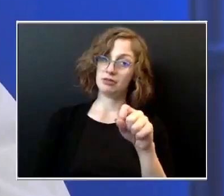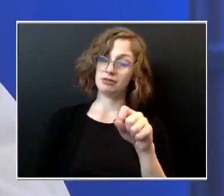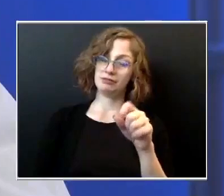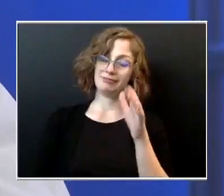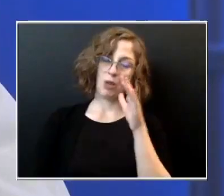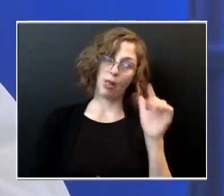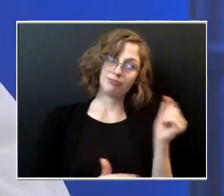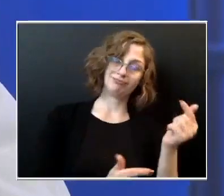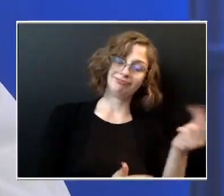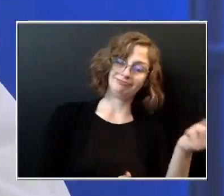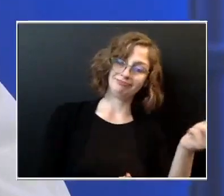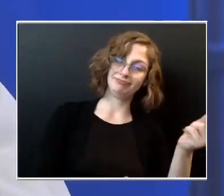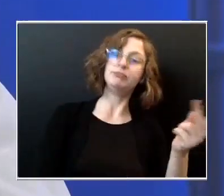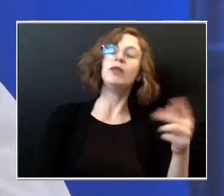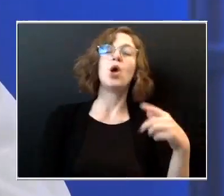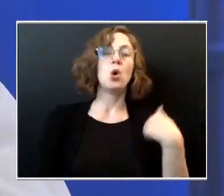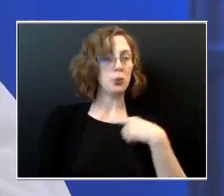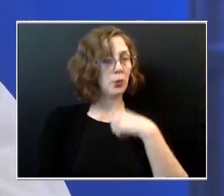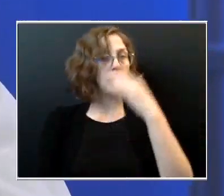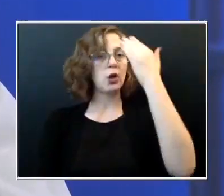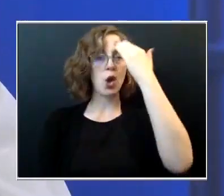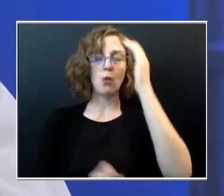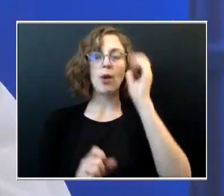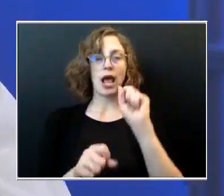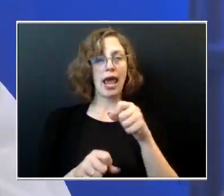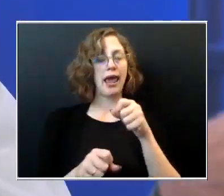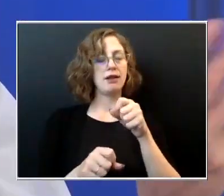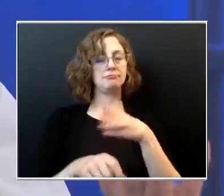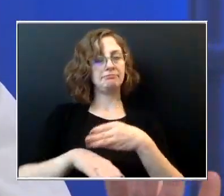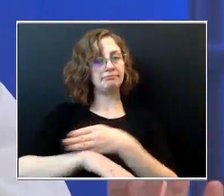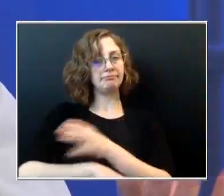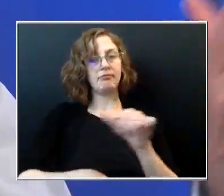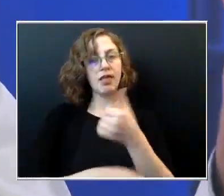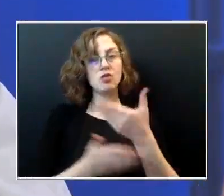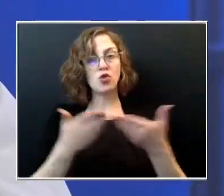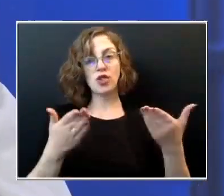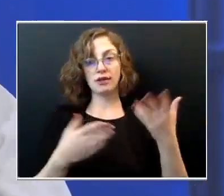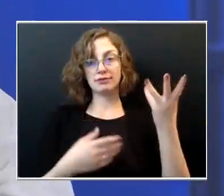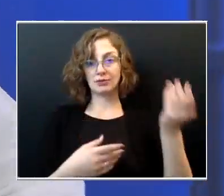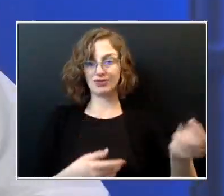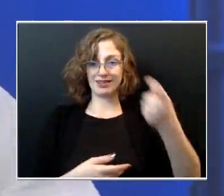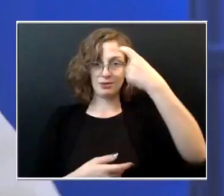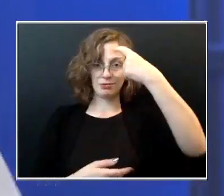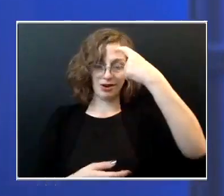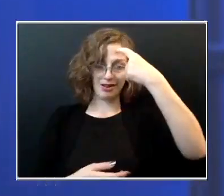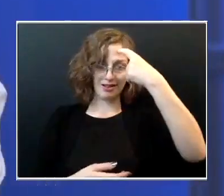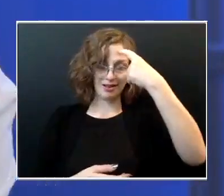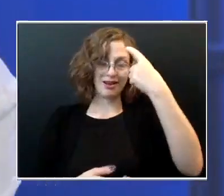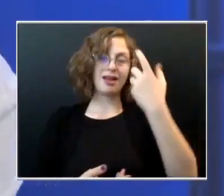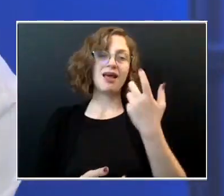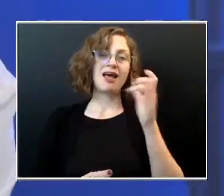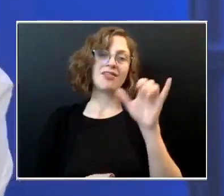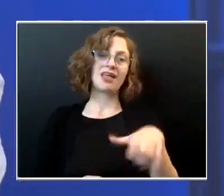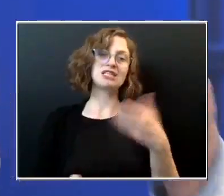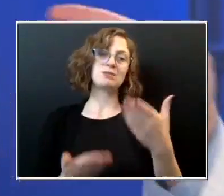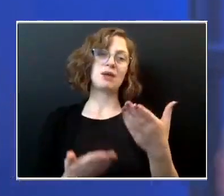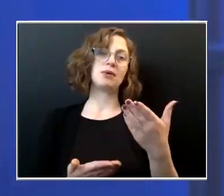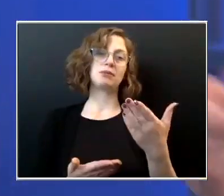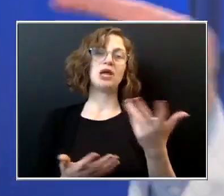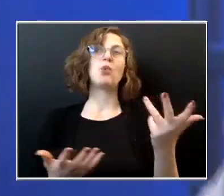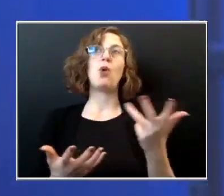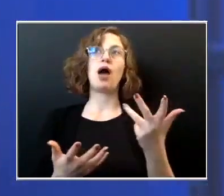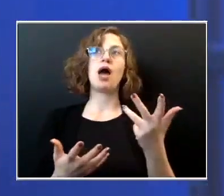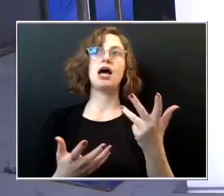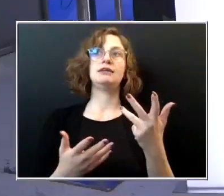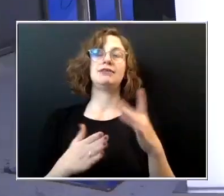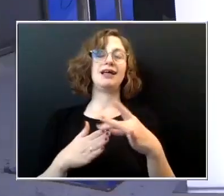does have effects outside of the brain, and that's probably what drives any brain health effects. But